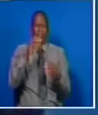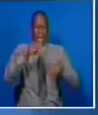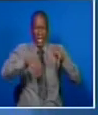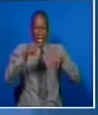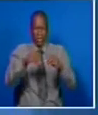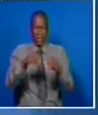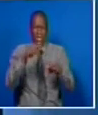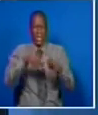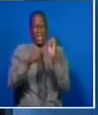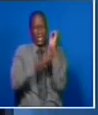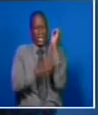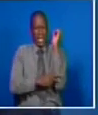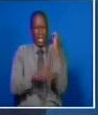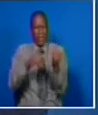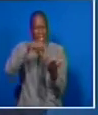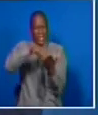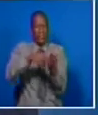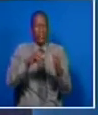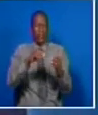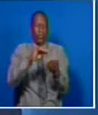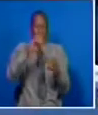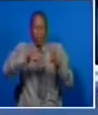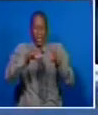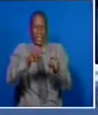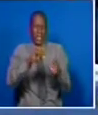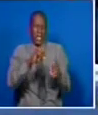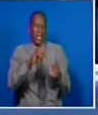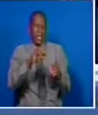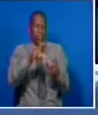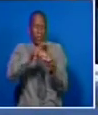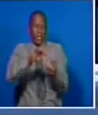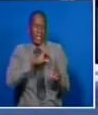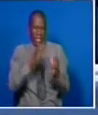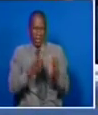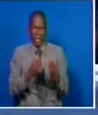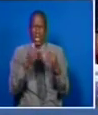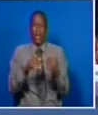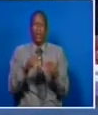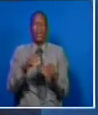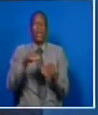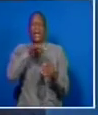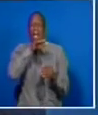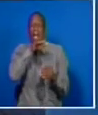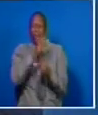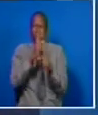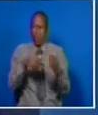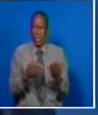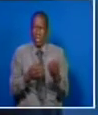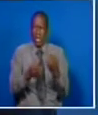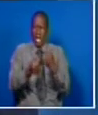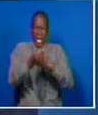elections in Kirinyaga. So what would you have done, Mr. Odinga? I would have taken action, a